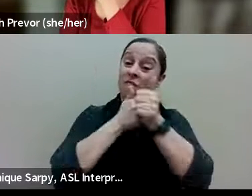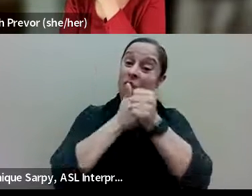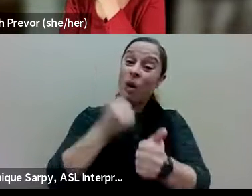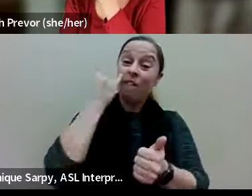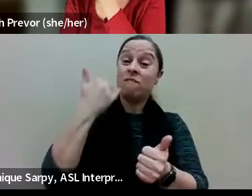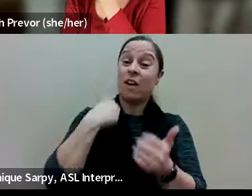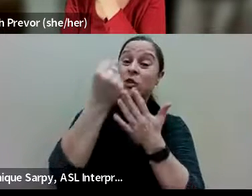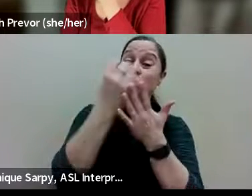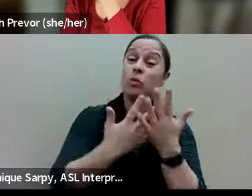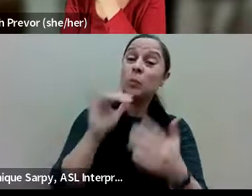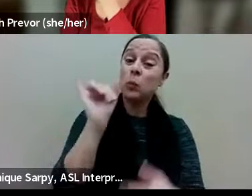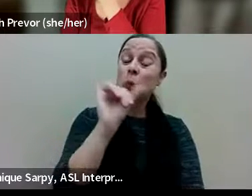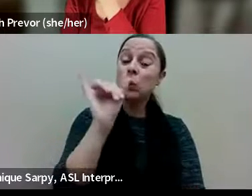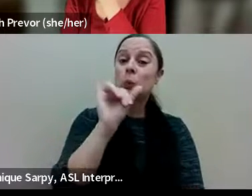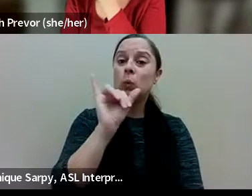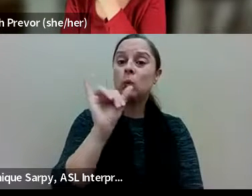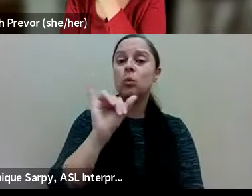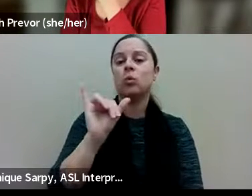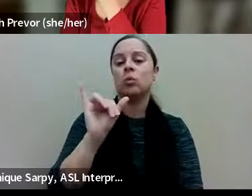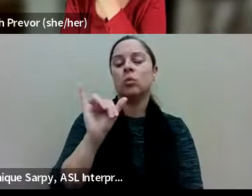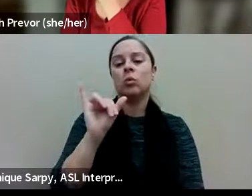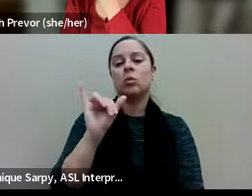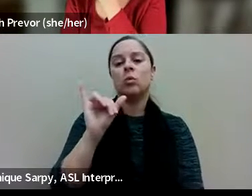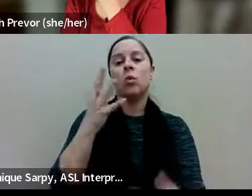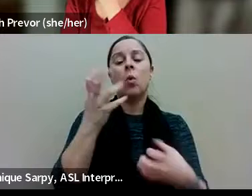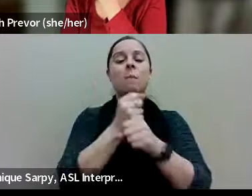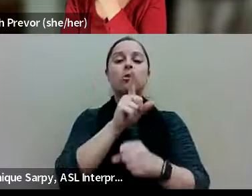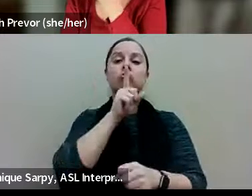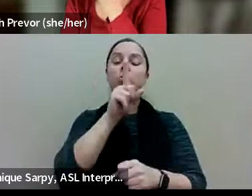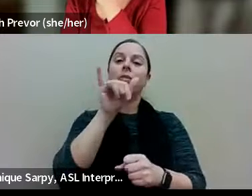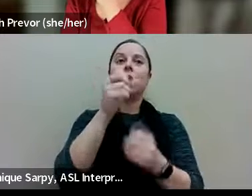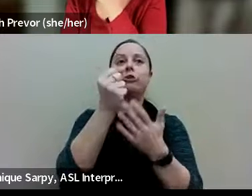way, as long as the script is kind of,